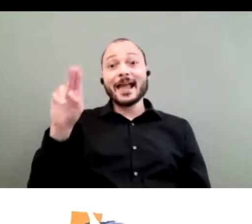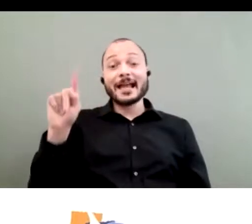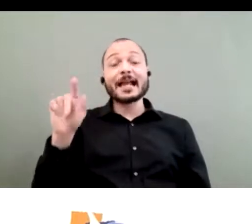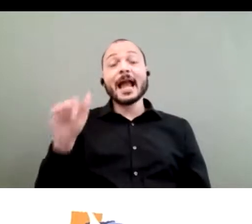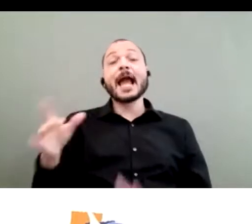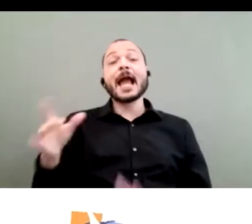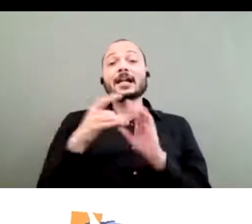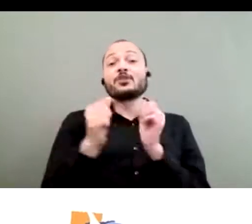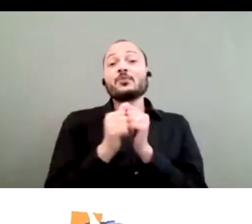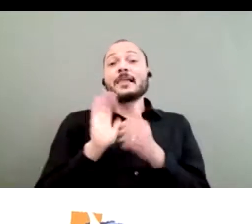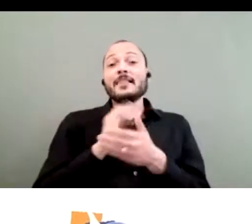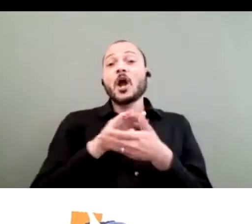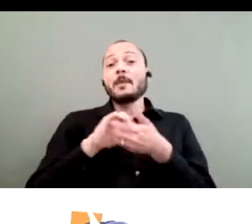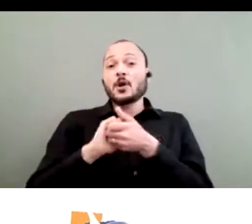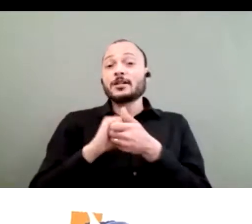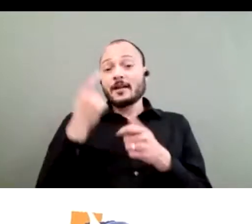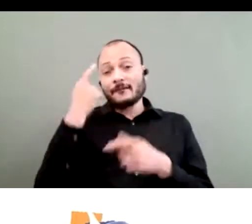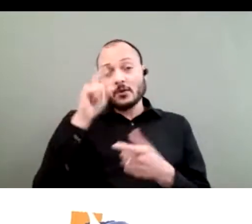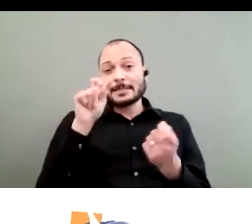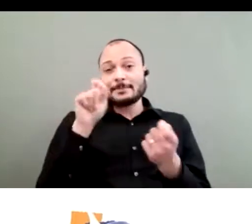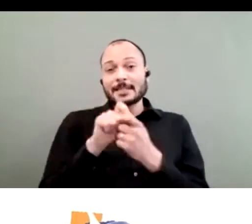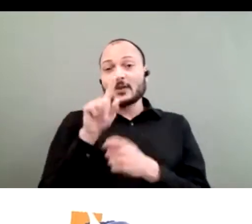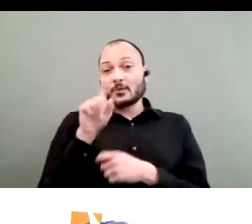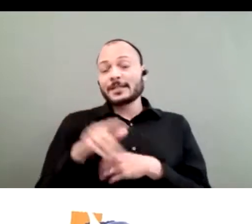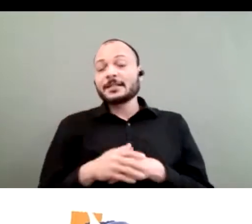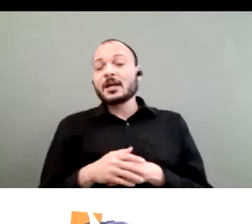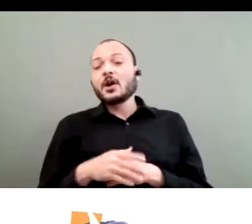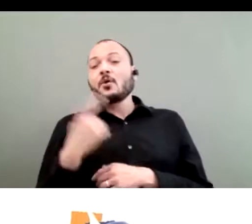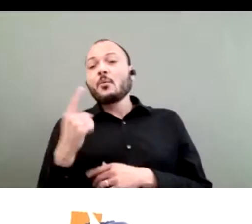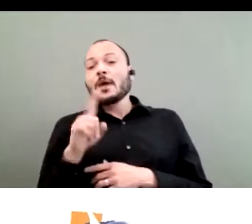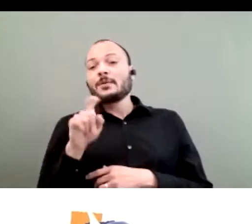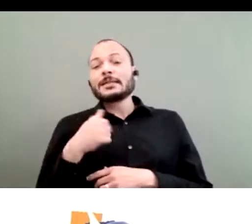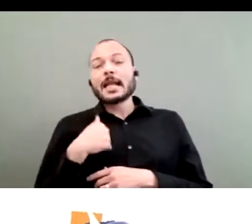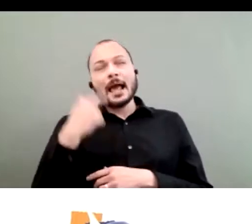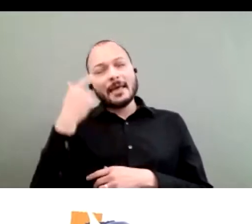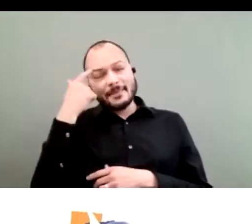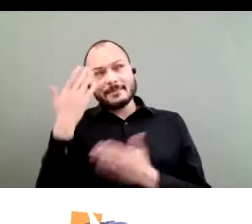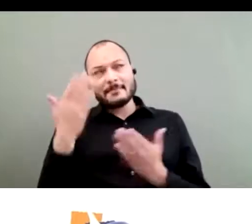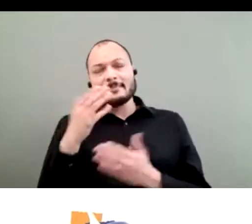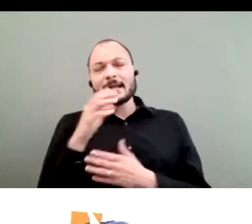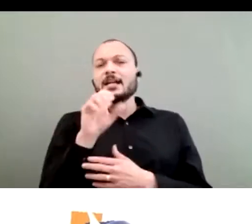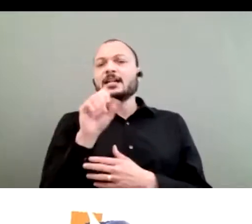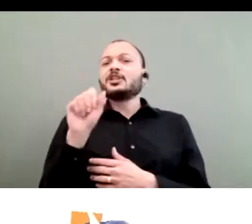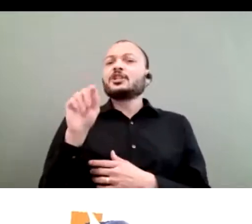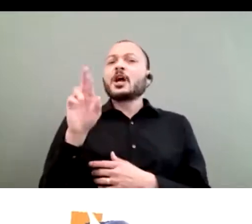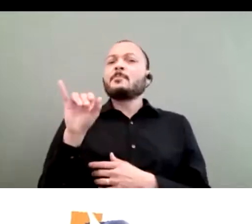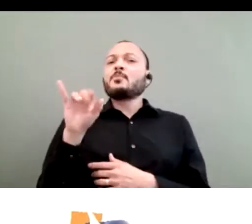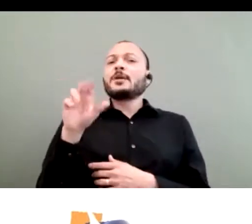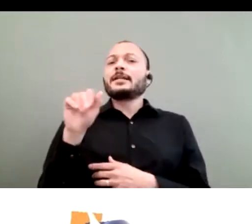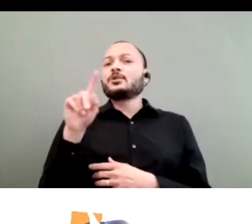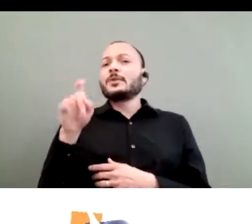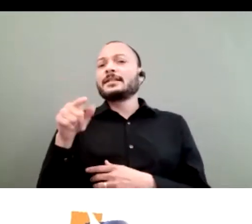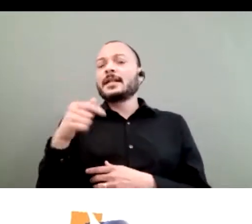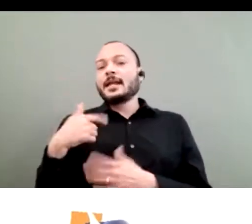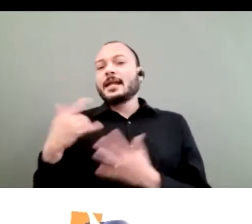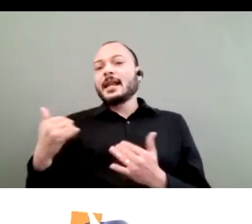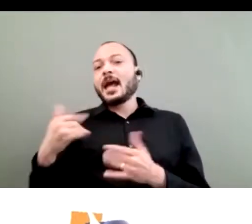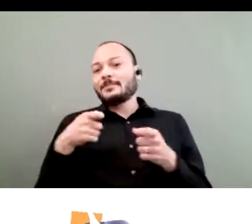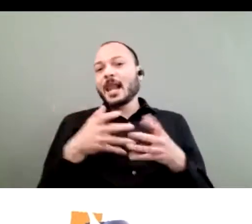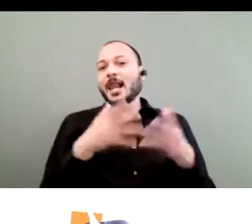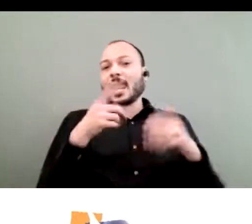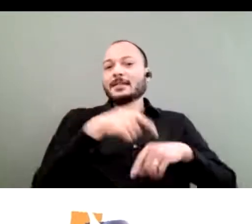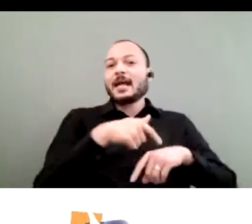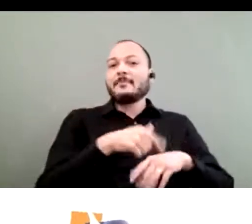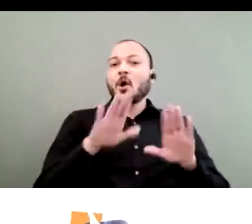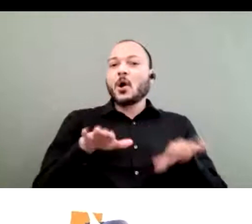The one question, I think maybe this was Sabrina's presentation, but we got a question. Right now we're spending a great deal on childcare.